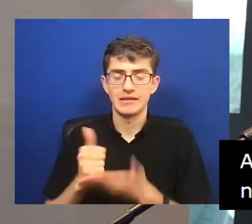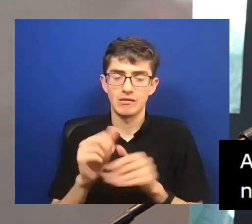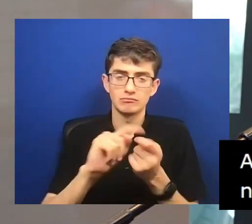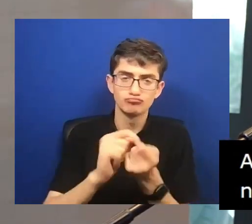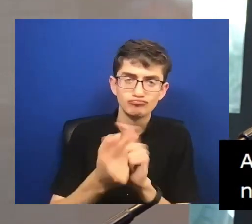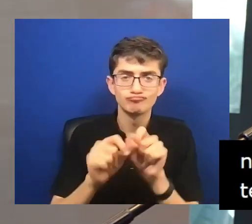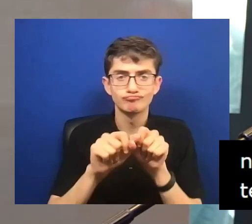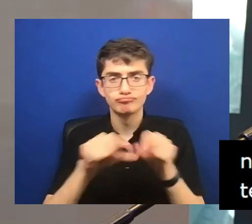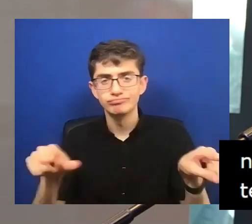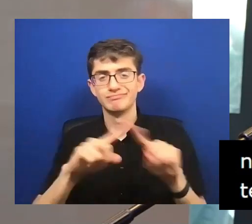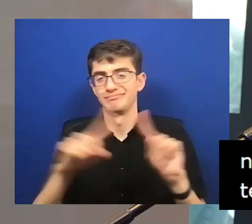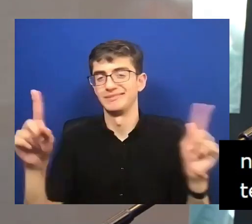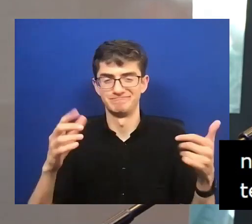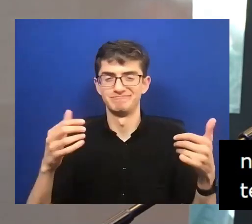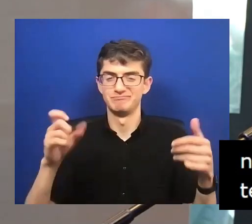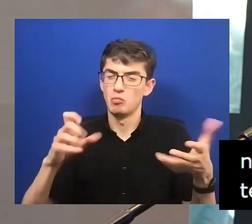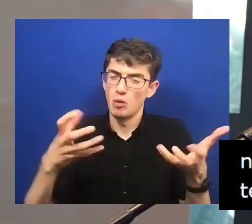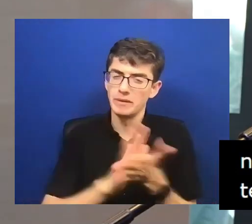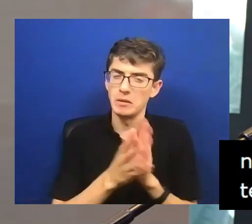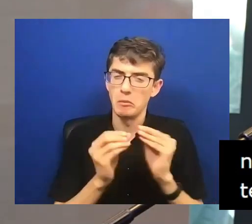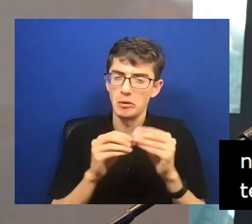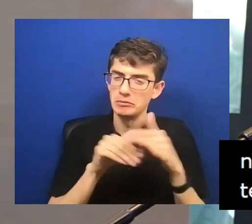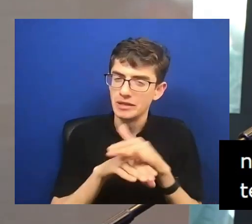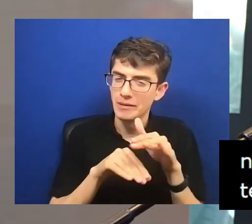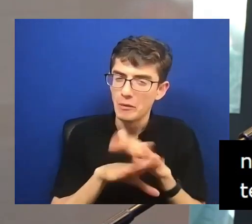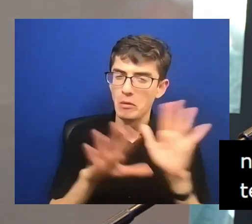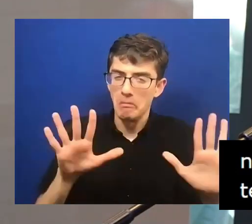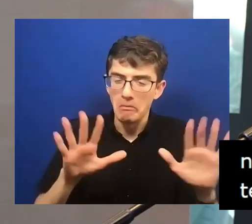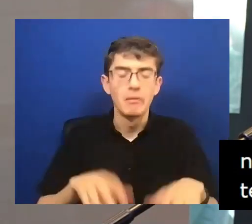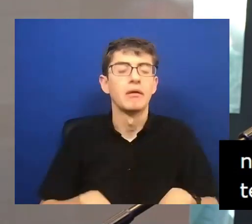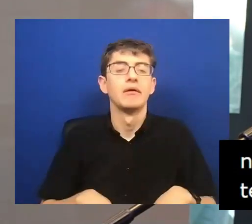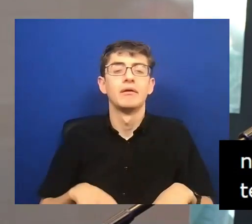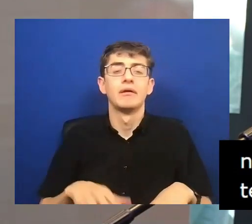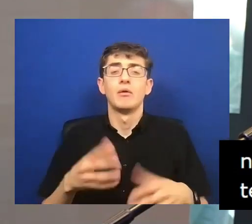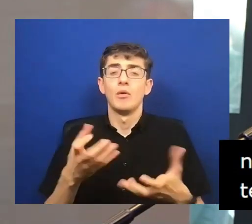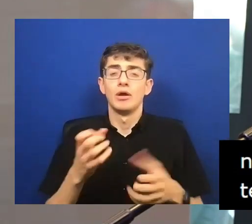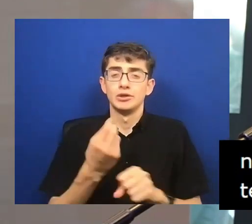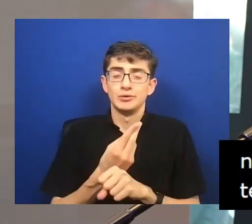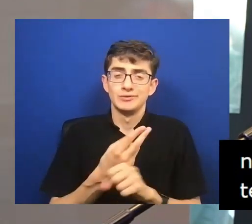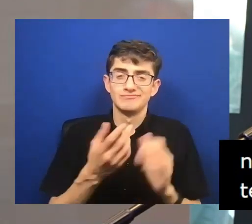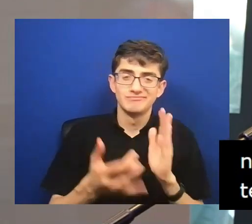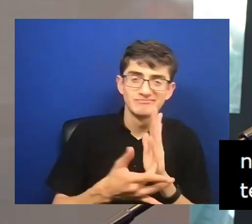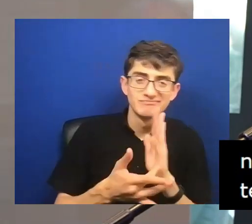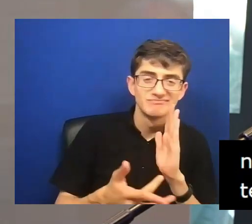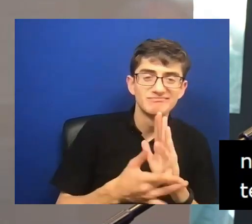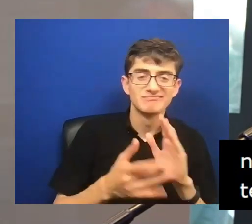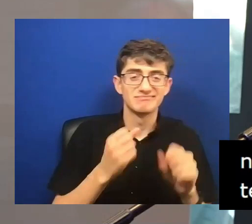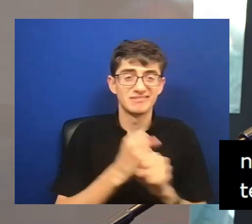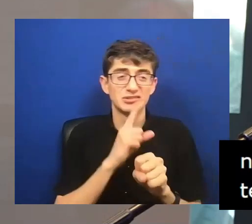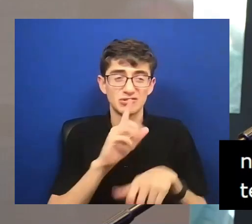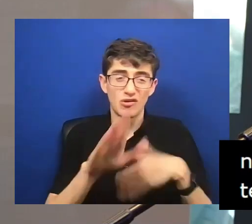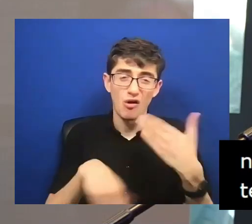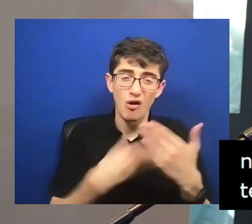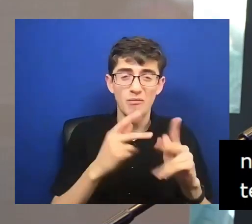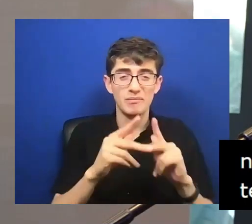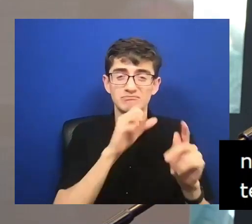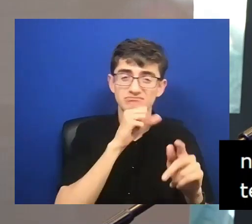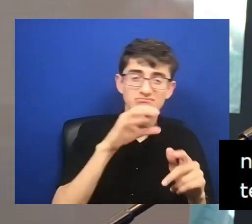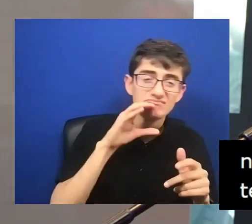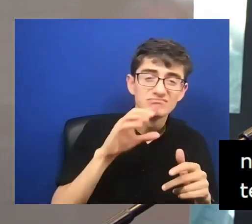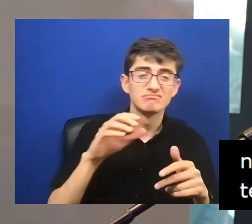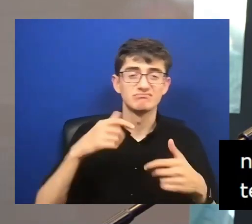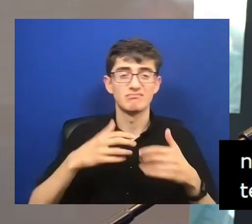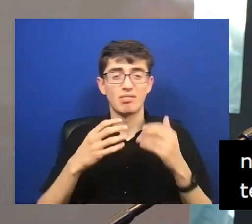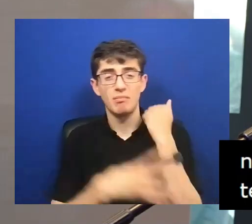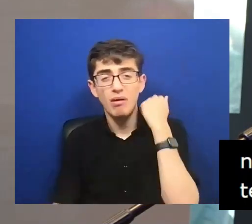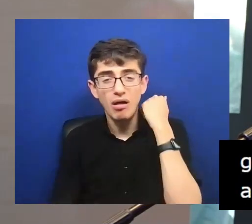all of this technology to make sure that schools, jobs, healthcare, seniors, families, low income, NYCHA, have access. And it's really